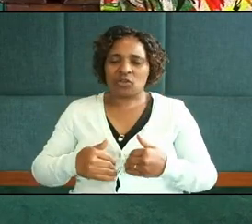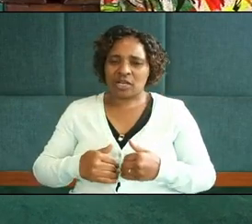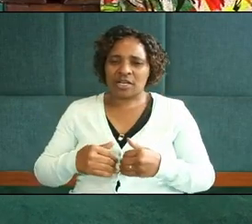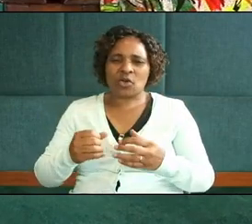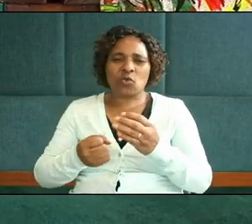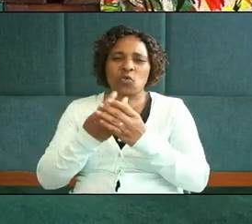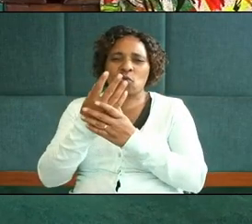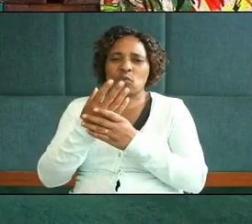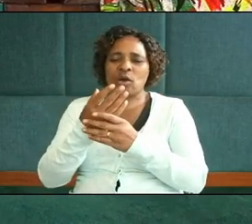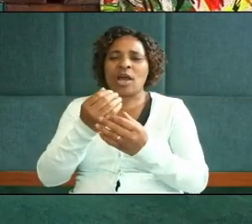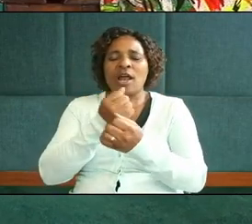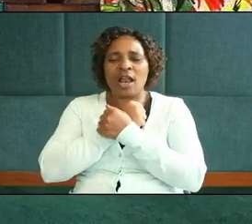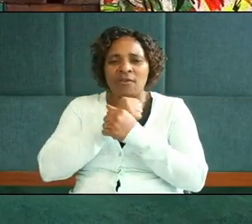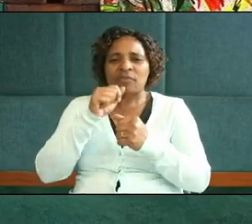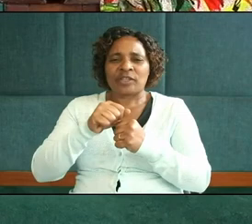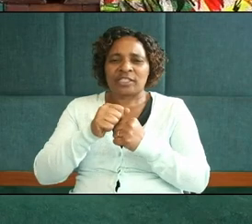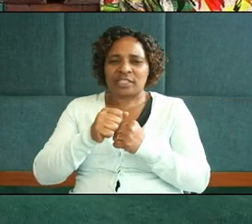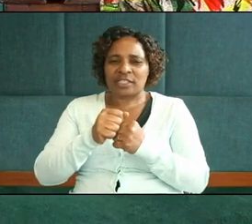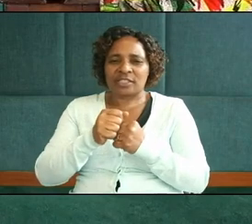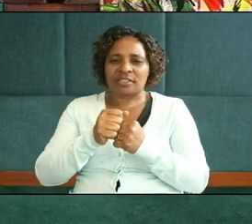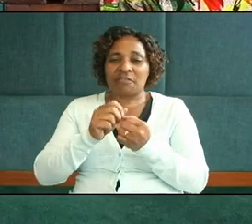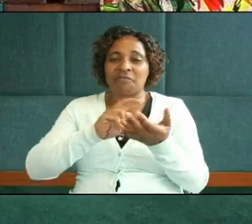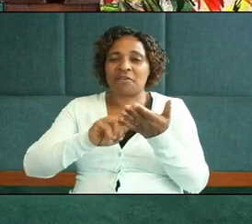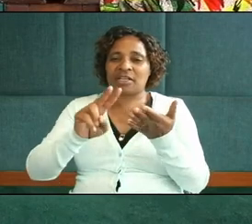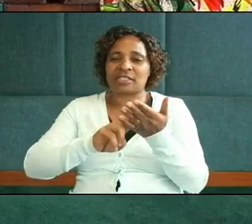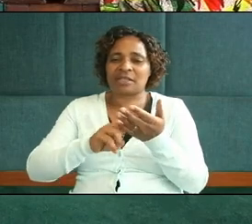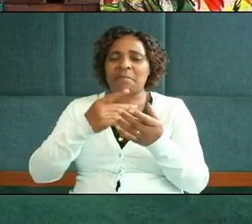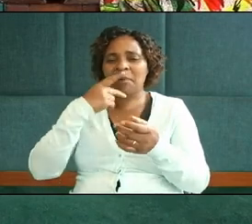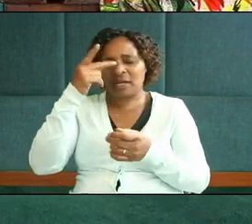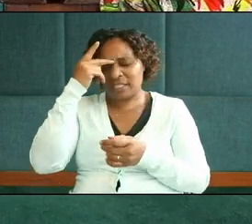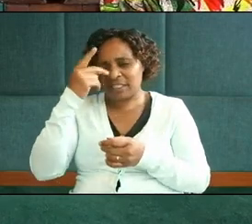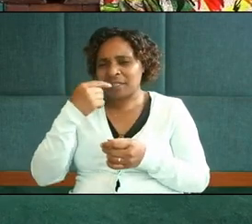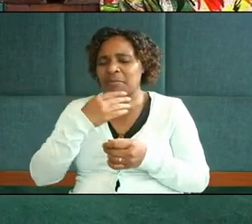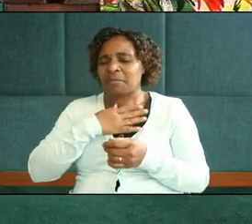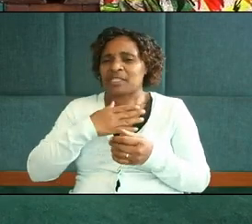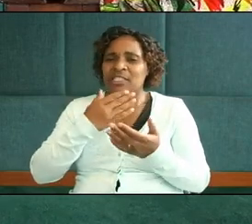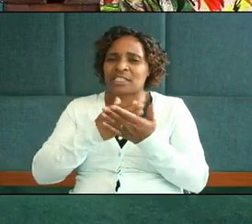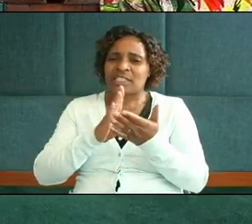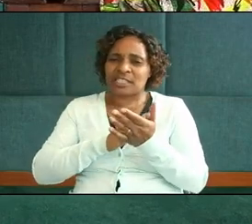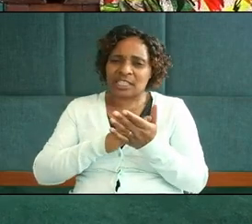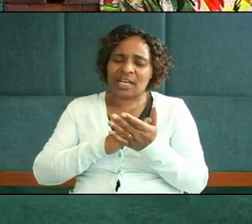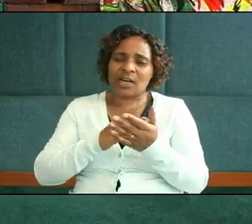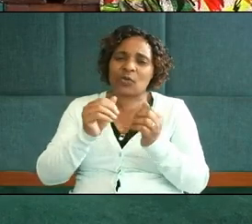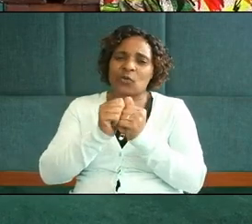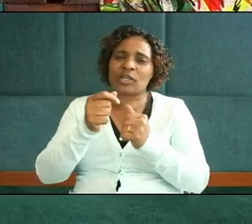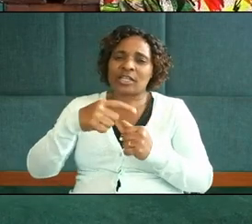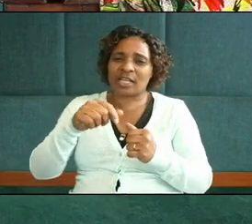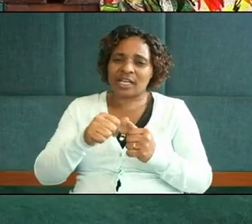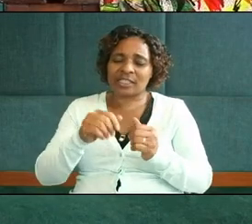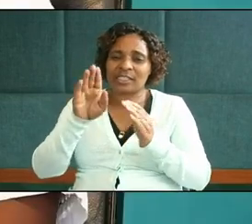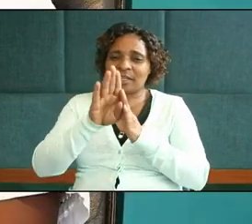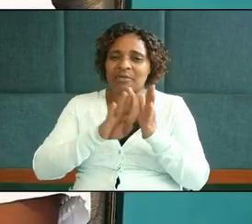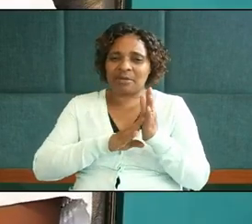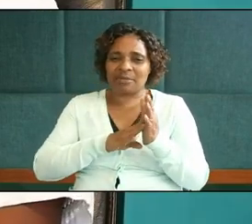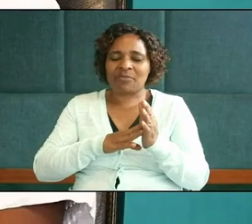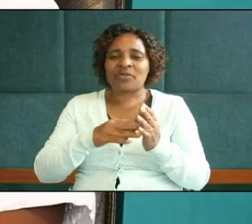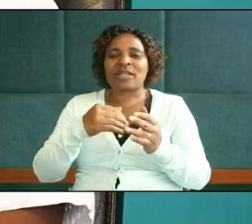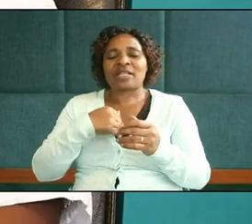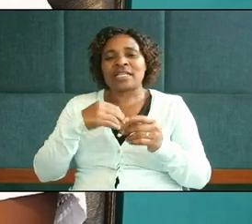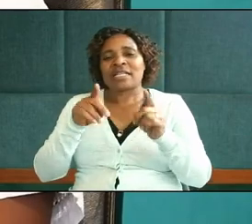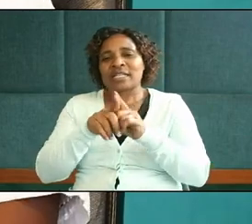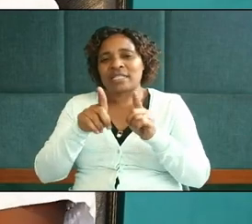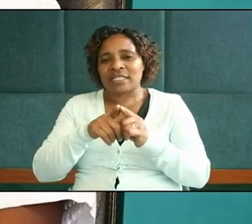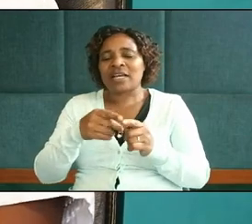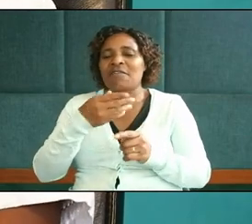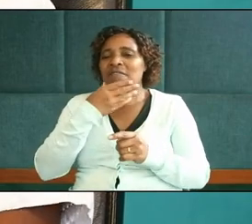really loved this text. Even when my parents would go like, "Please share with us your favorite text in the Bible," I'd be like, "Dad,